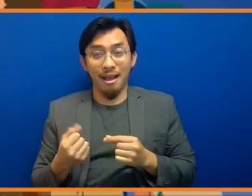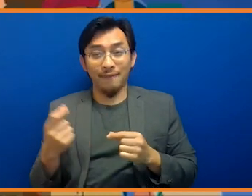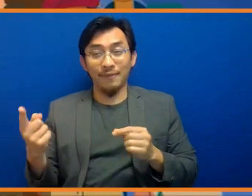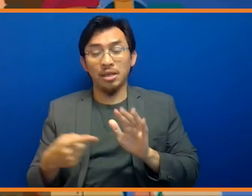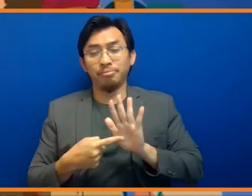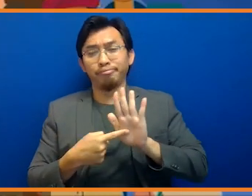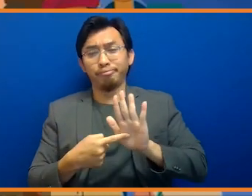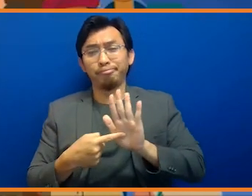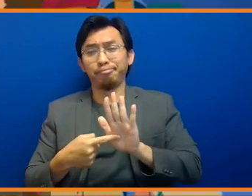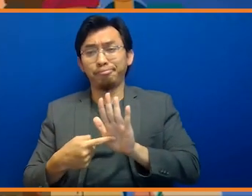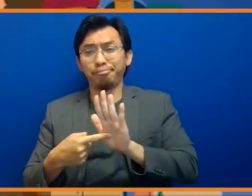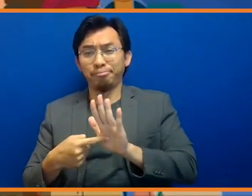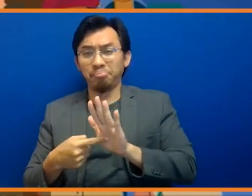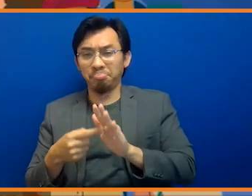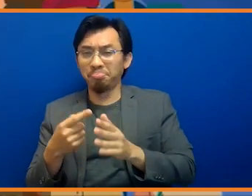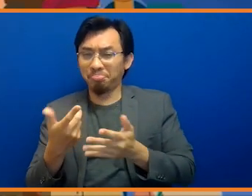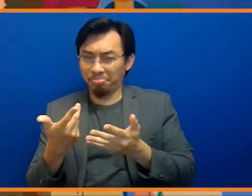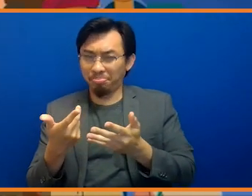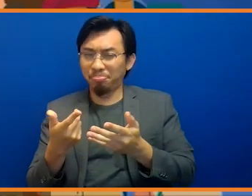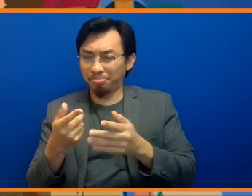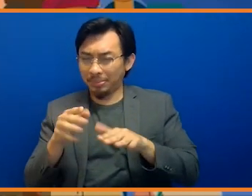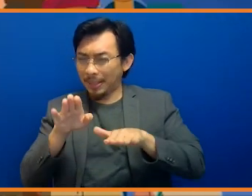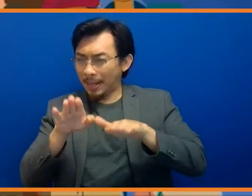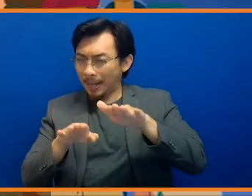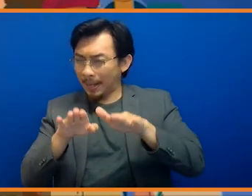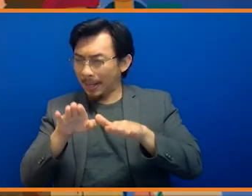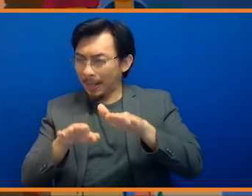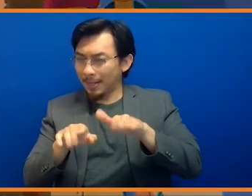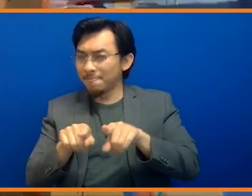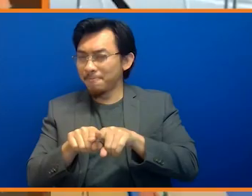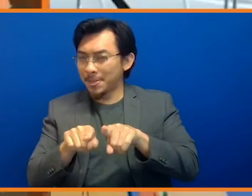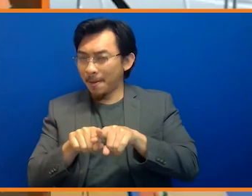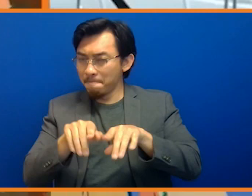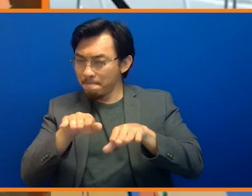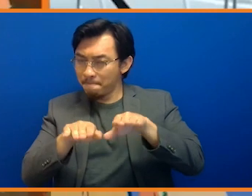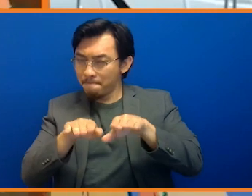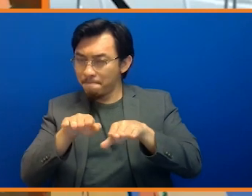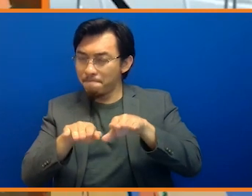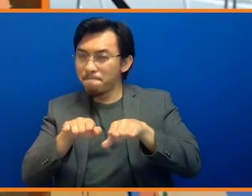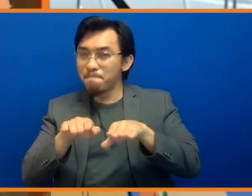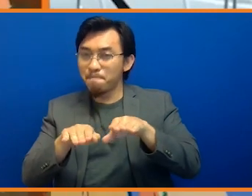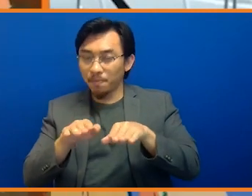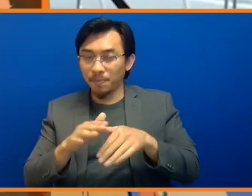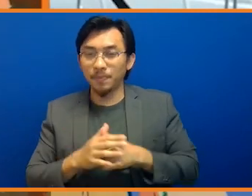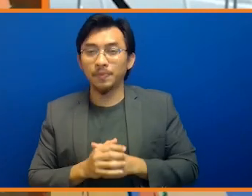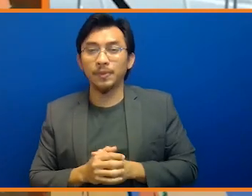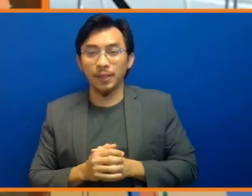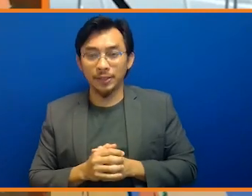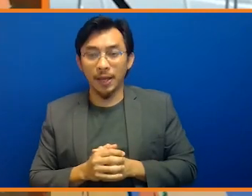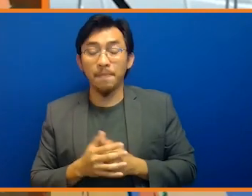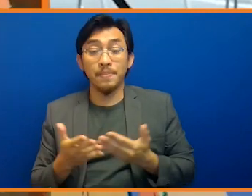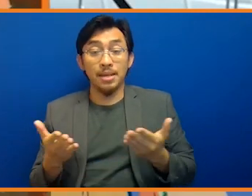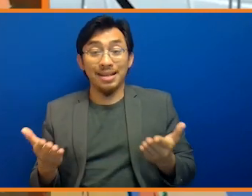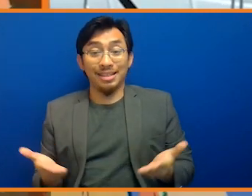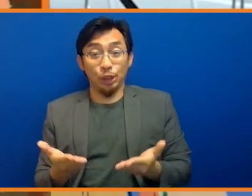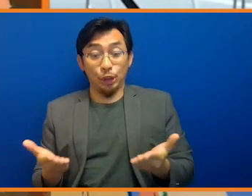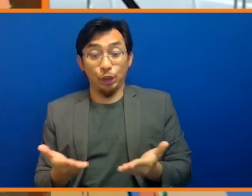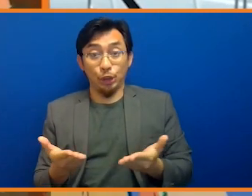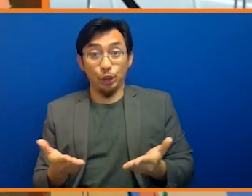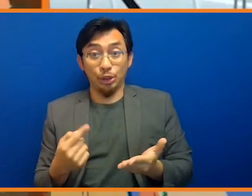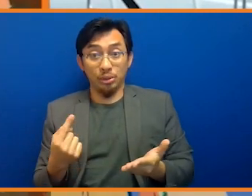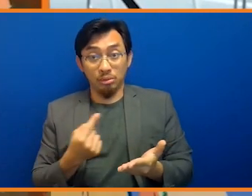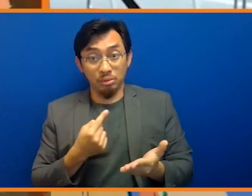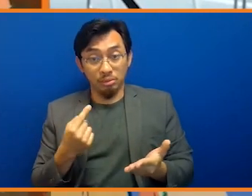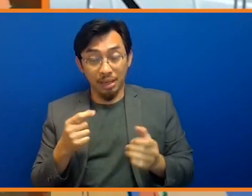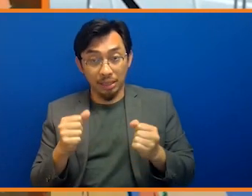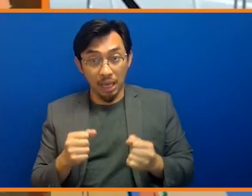also exhibit nearly the same, yeah, nearly the same. But here we